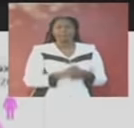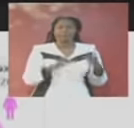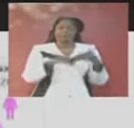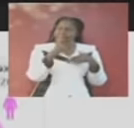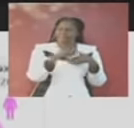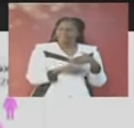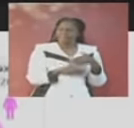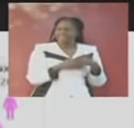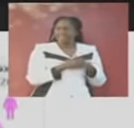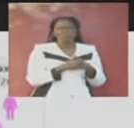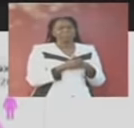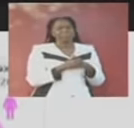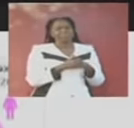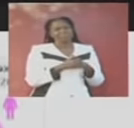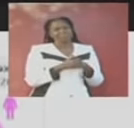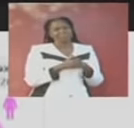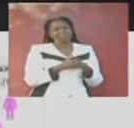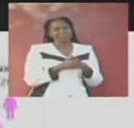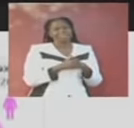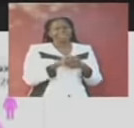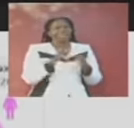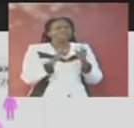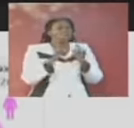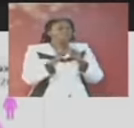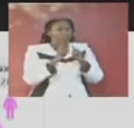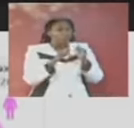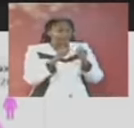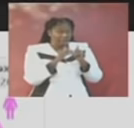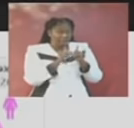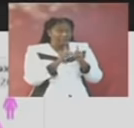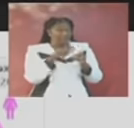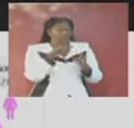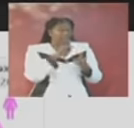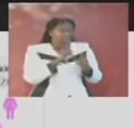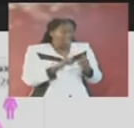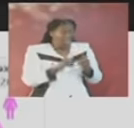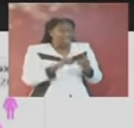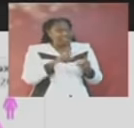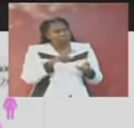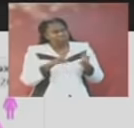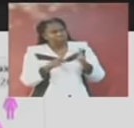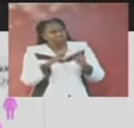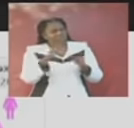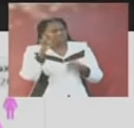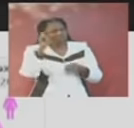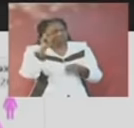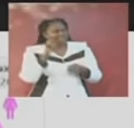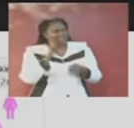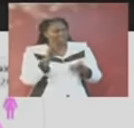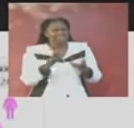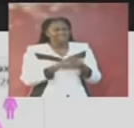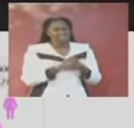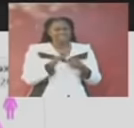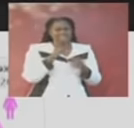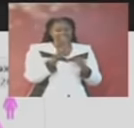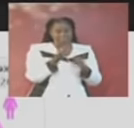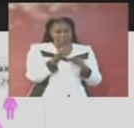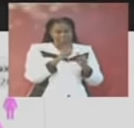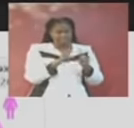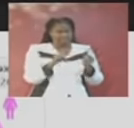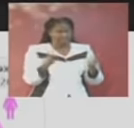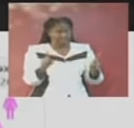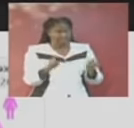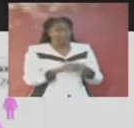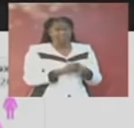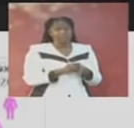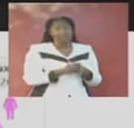see that the age-sex distribution for the COVID-19 fatalities is slightly different. The